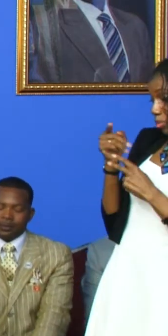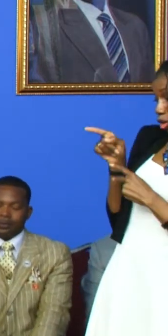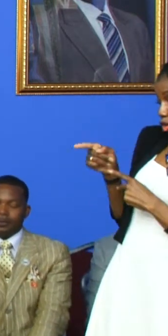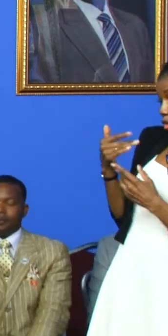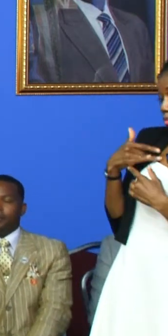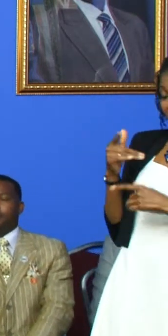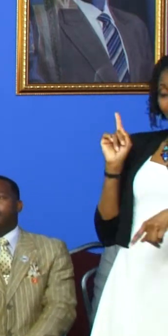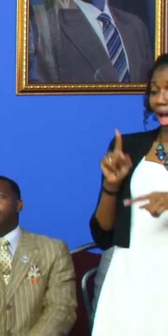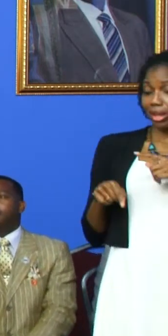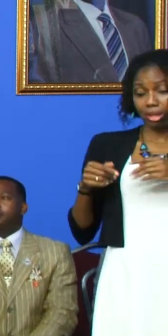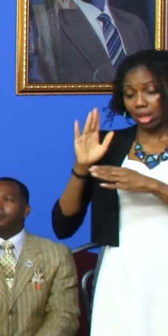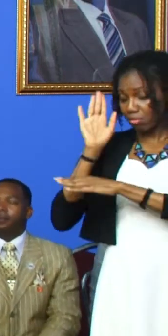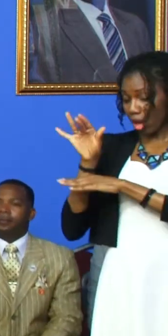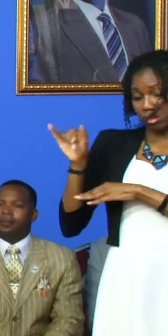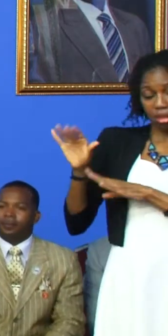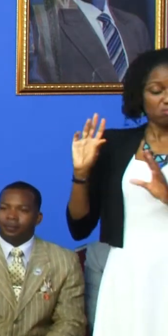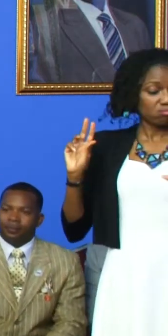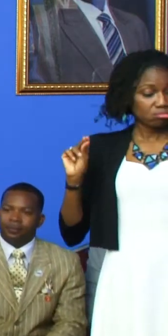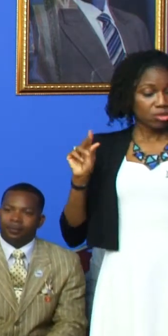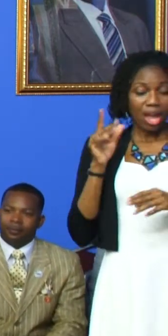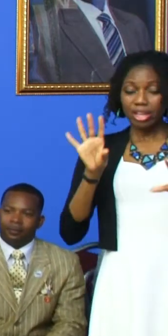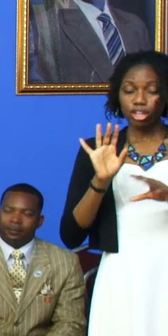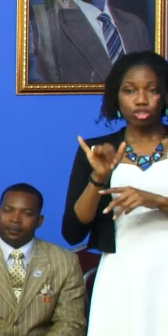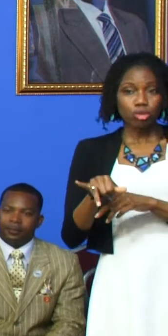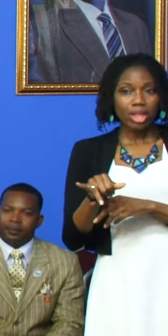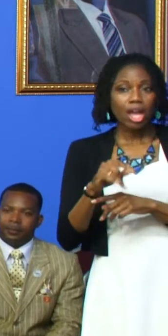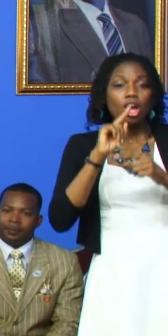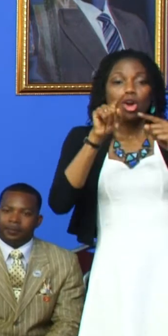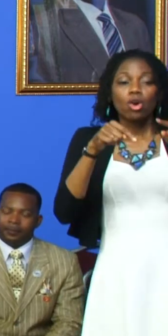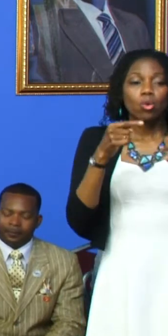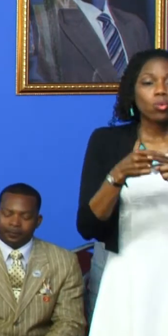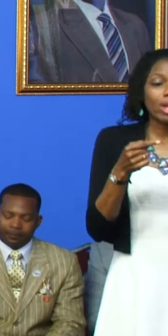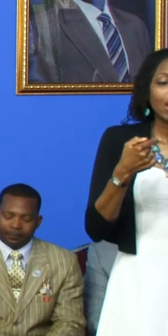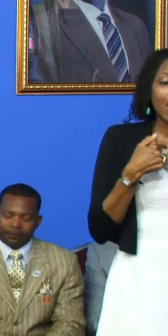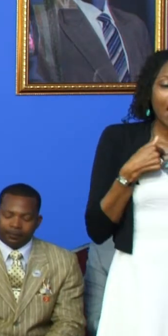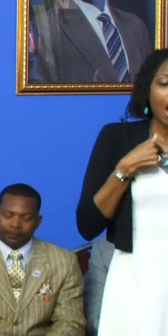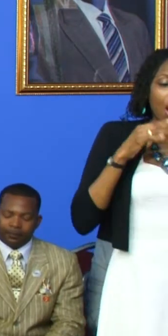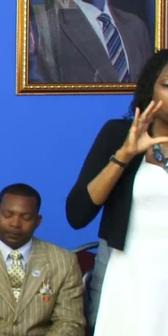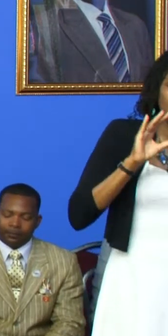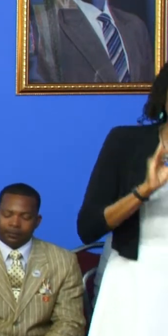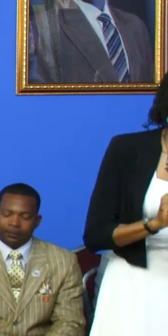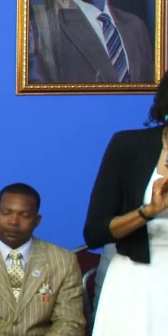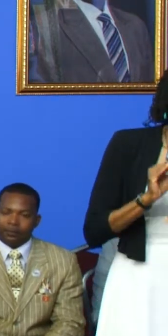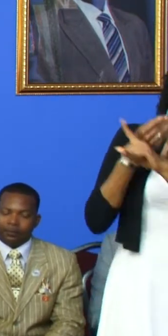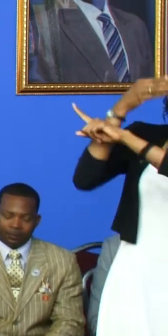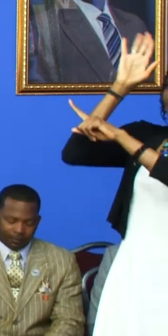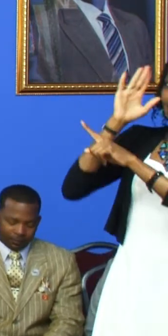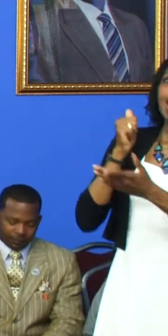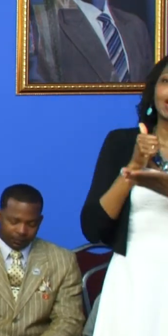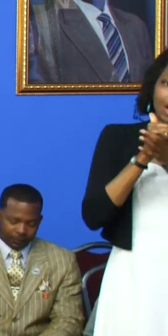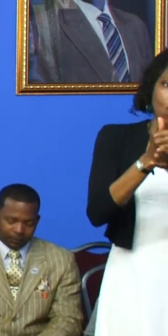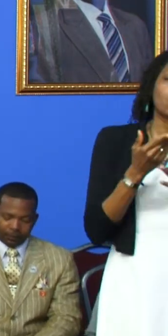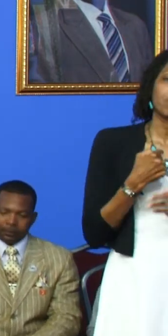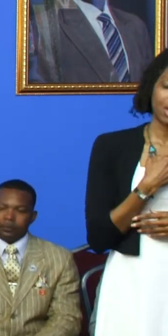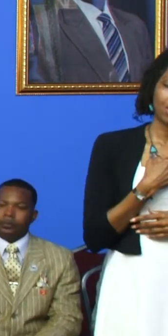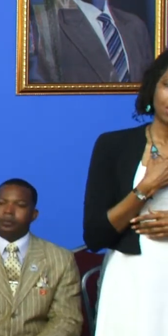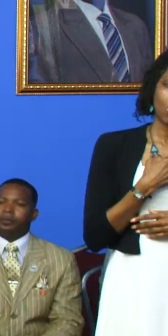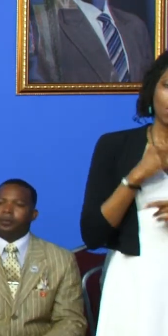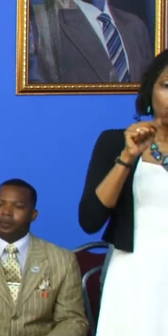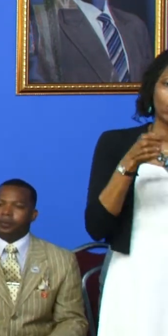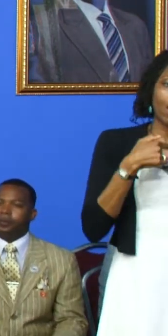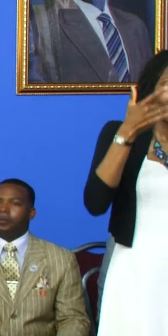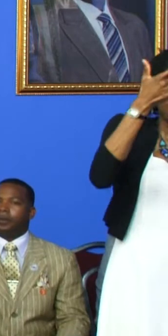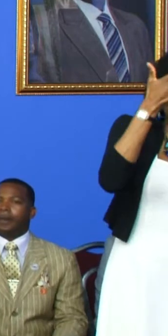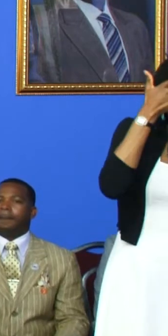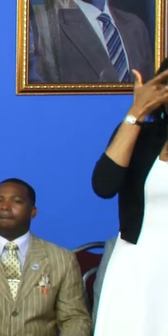but I came by. Because when I was down, he lifted me. When I was